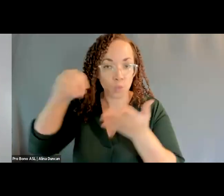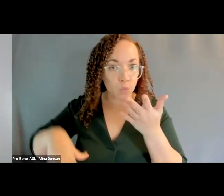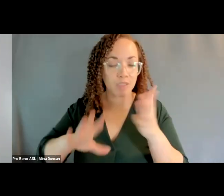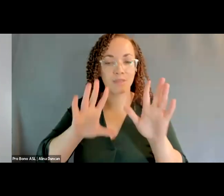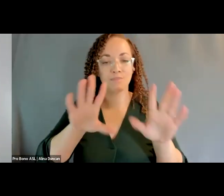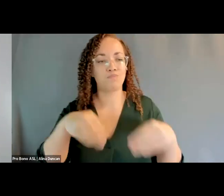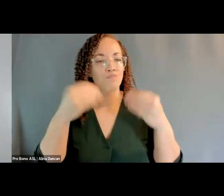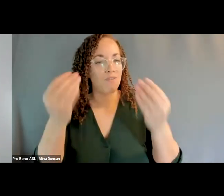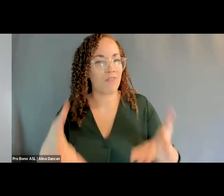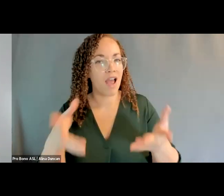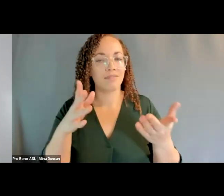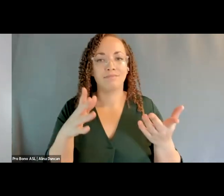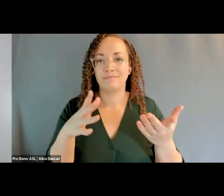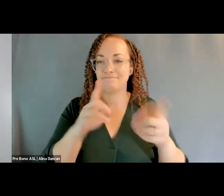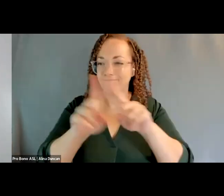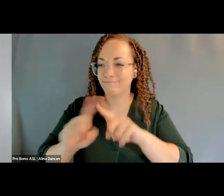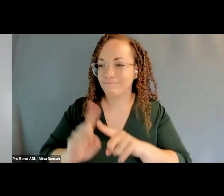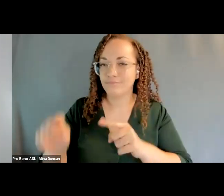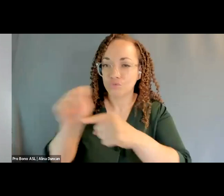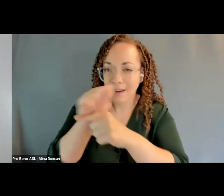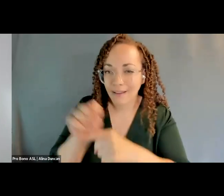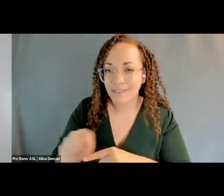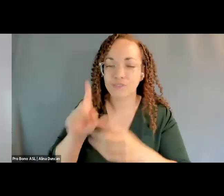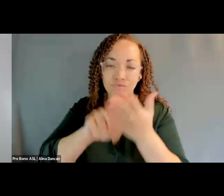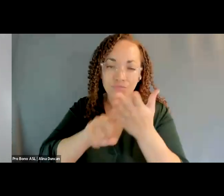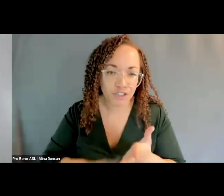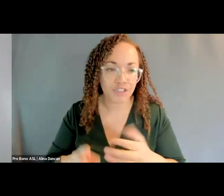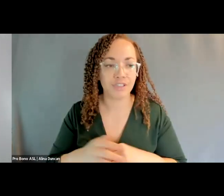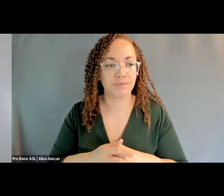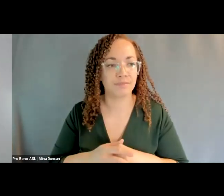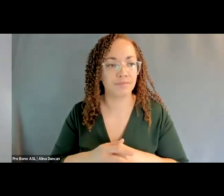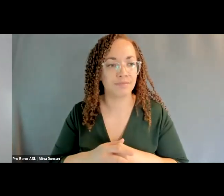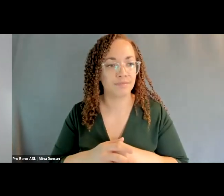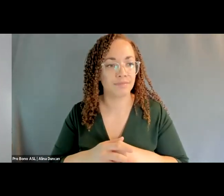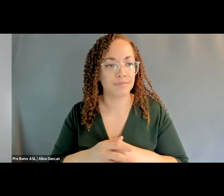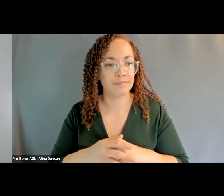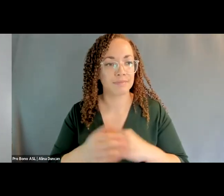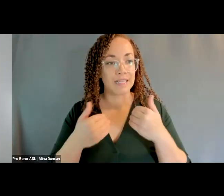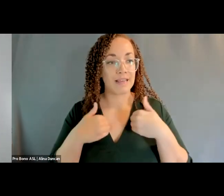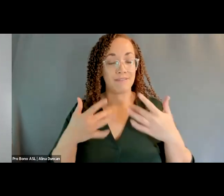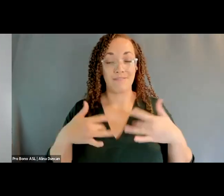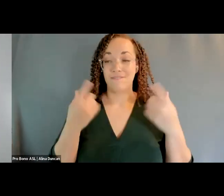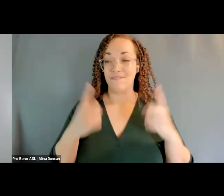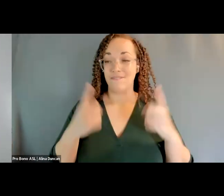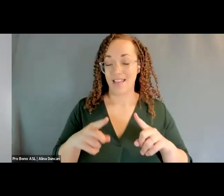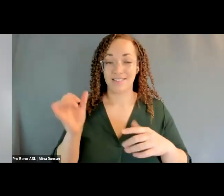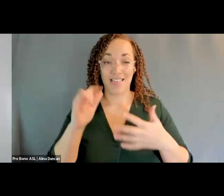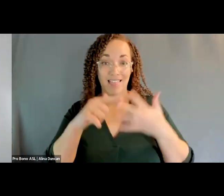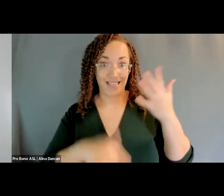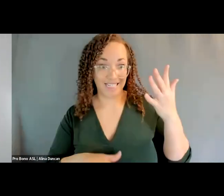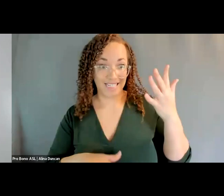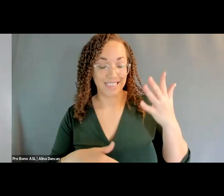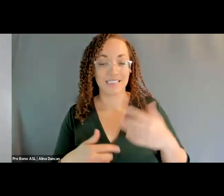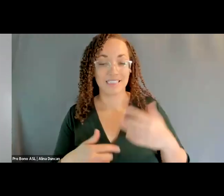trainings. And we host events like these, where we platform the latest drug policy data and research. If you'd like to get in touch with